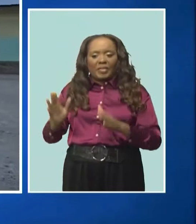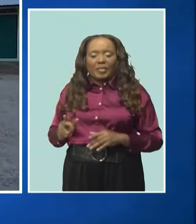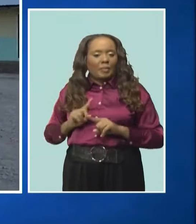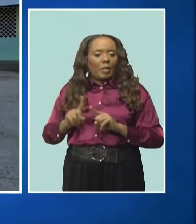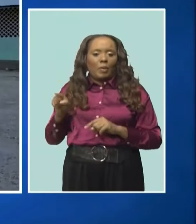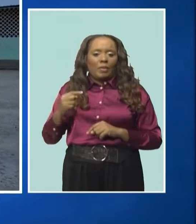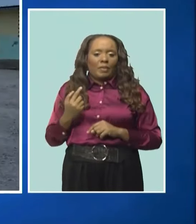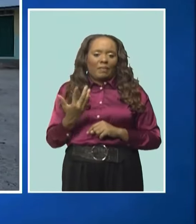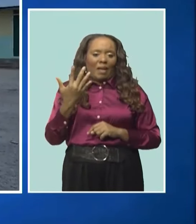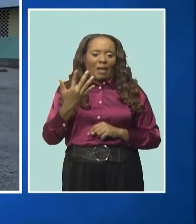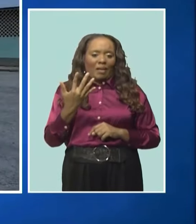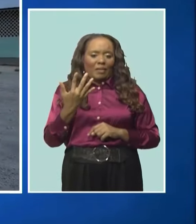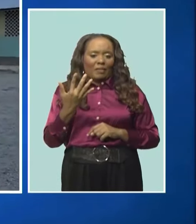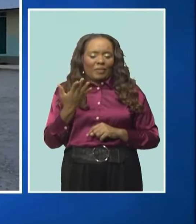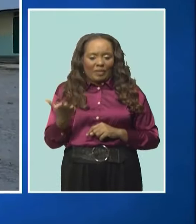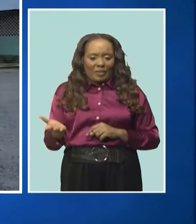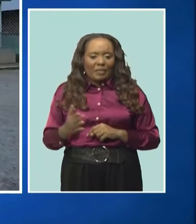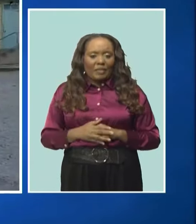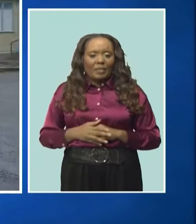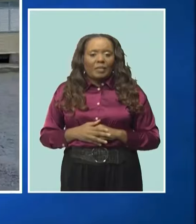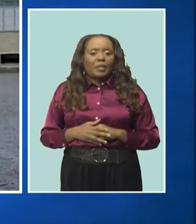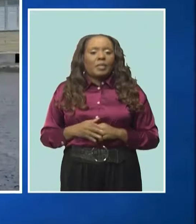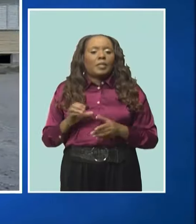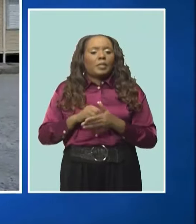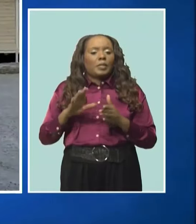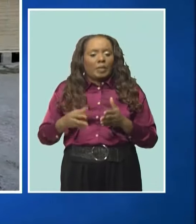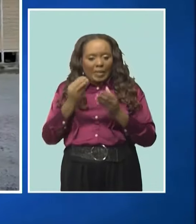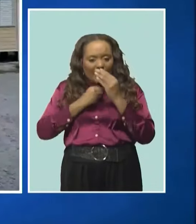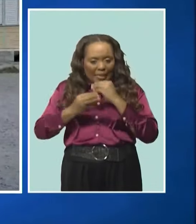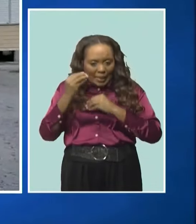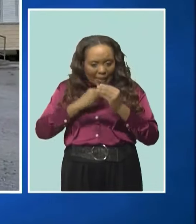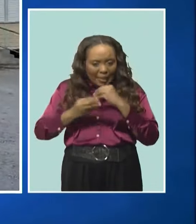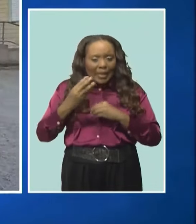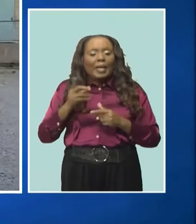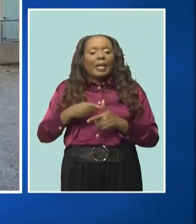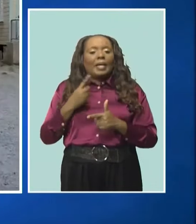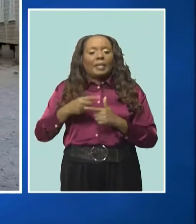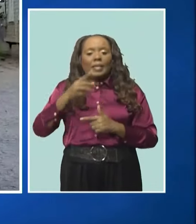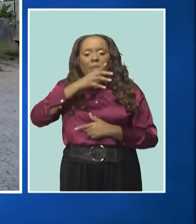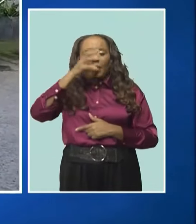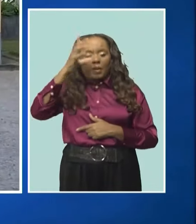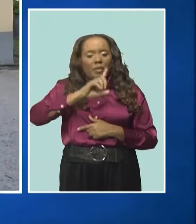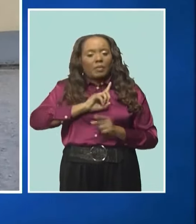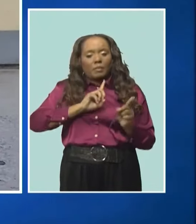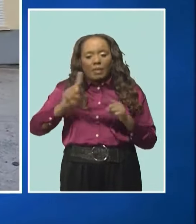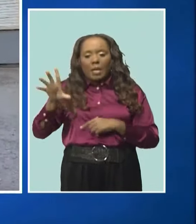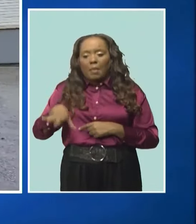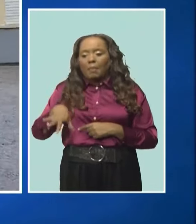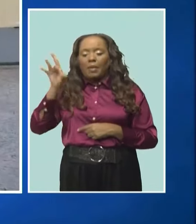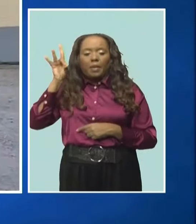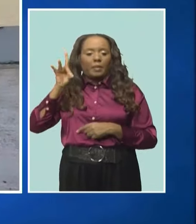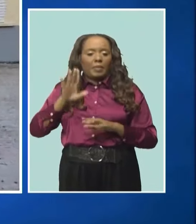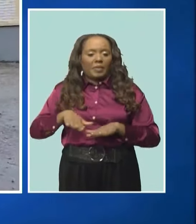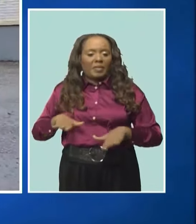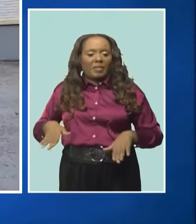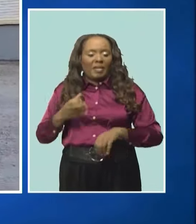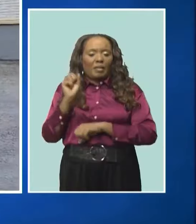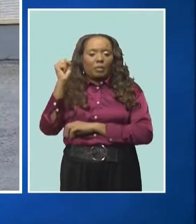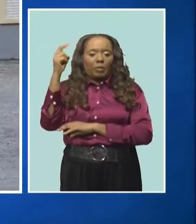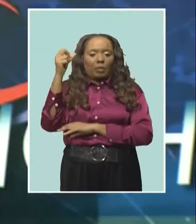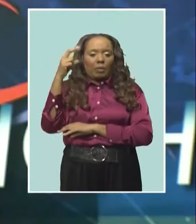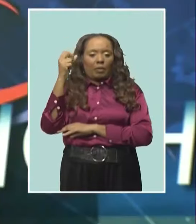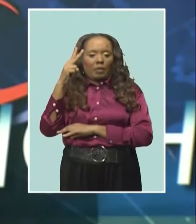were allowed to have their school meals before parents and guardians were asked to collect their children at wards at 12